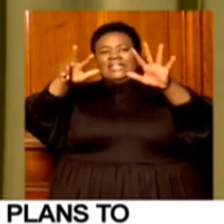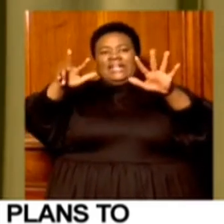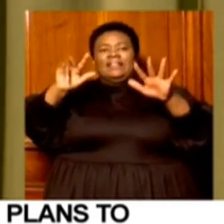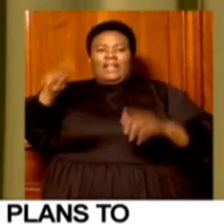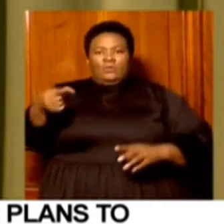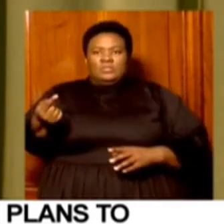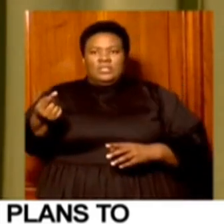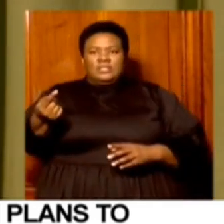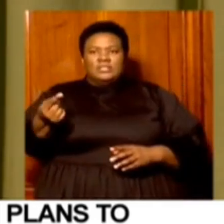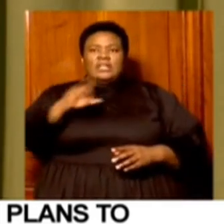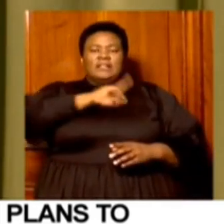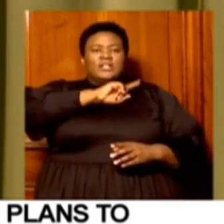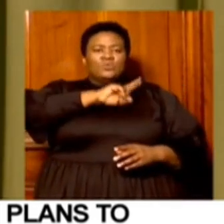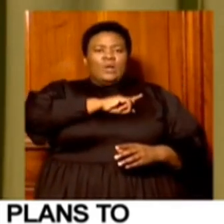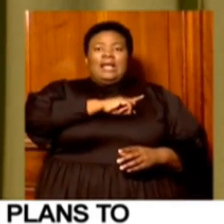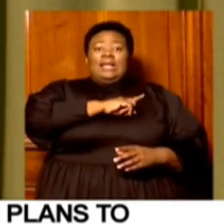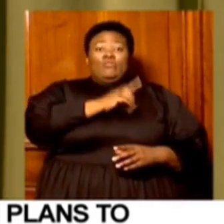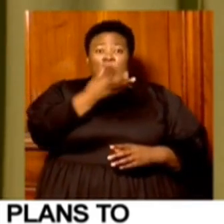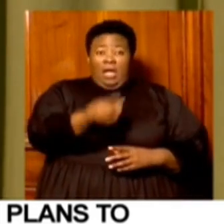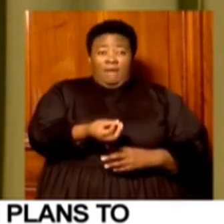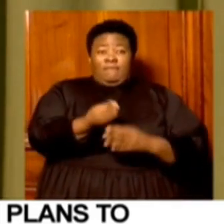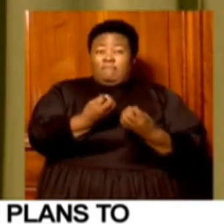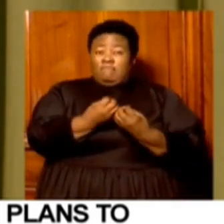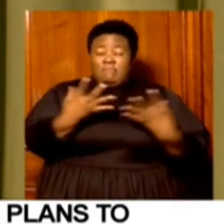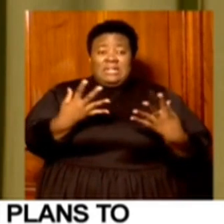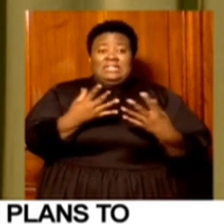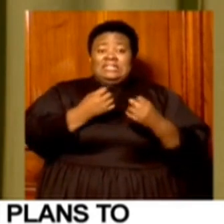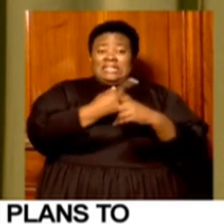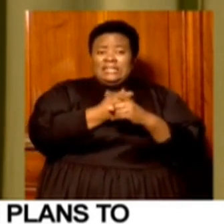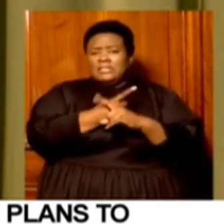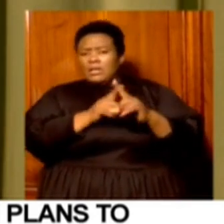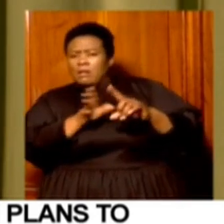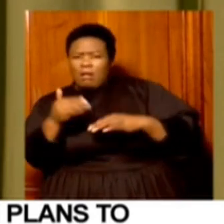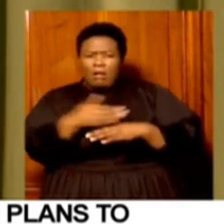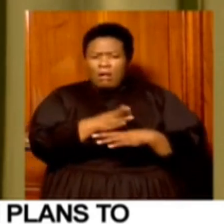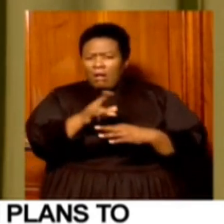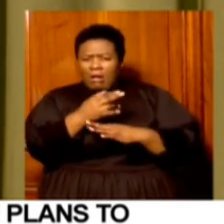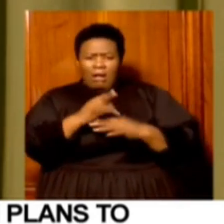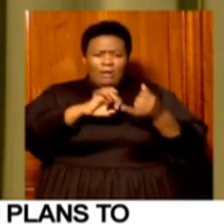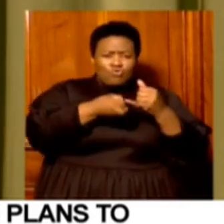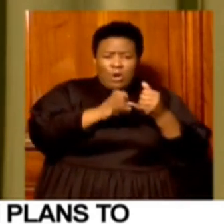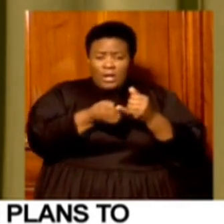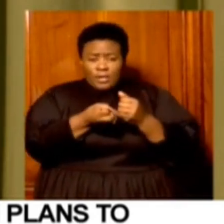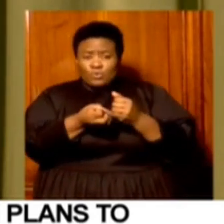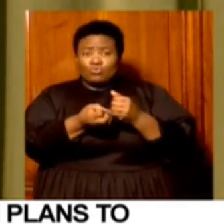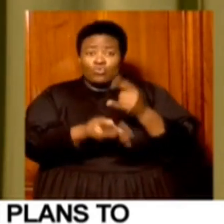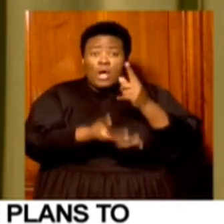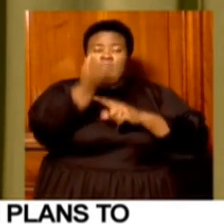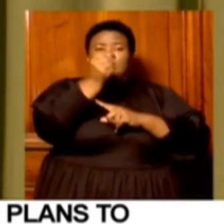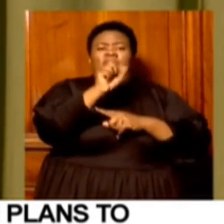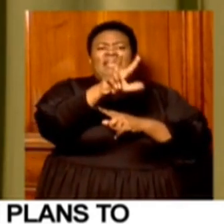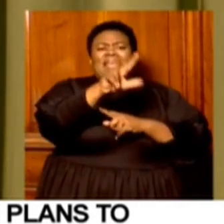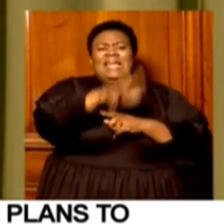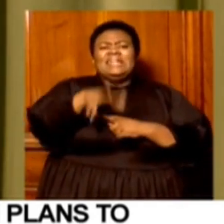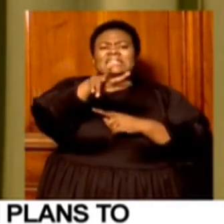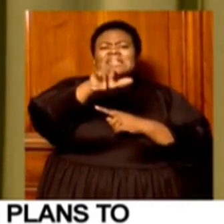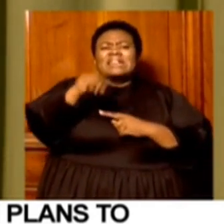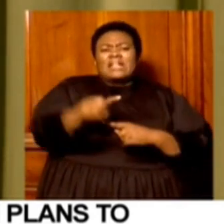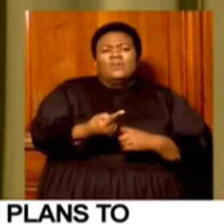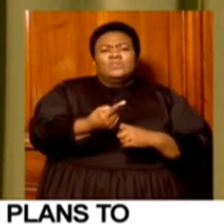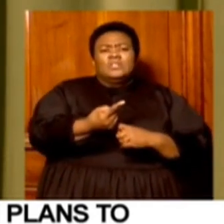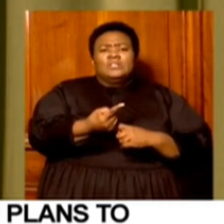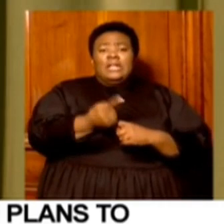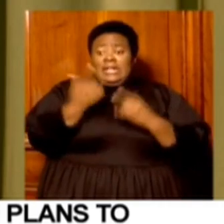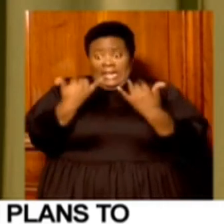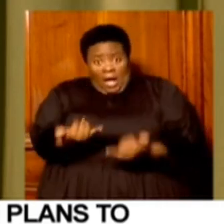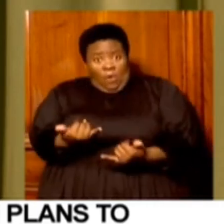pop everywhere, because they are chasing that 18,000. They can't make it now, that 18,000 per month.